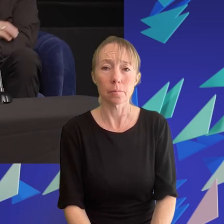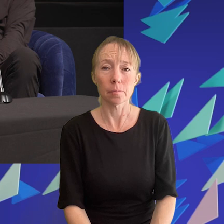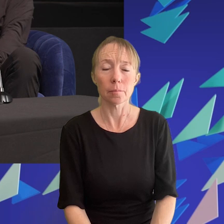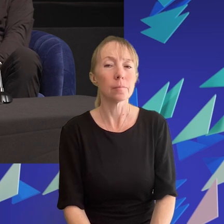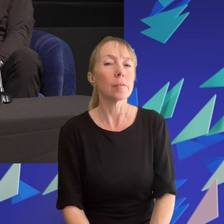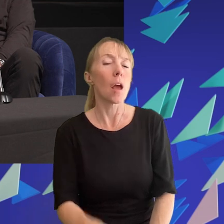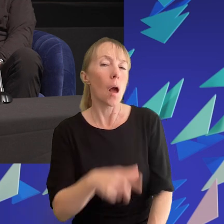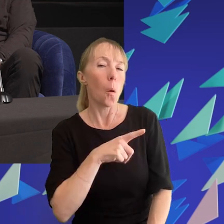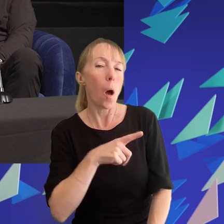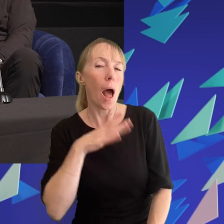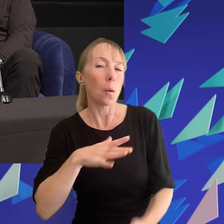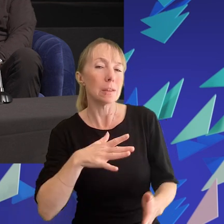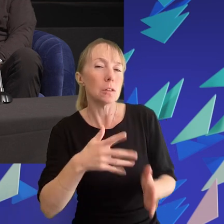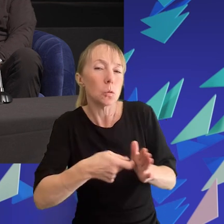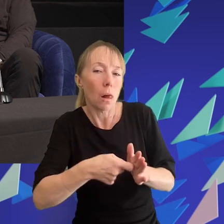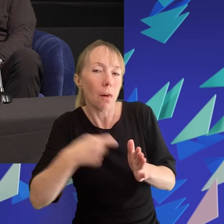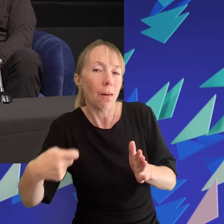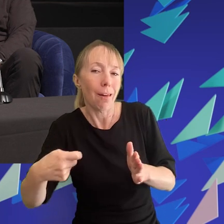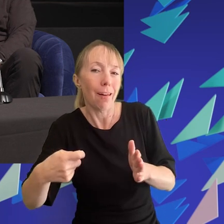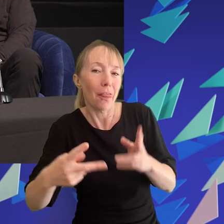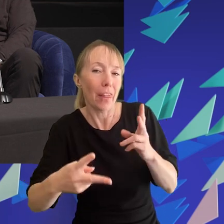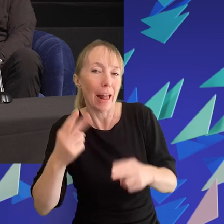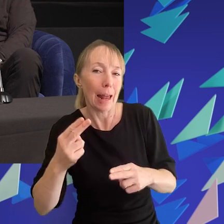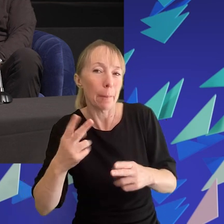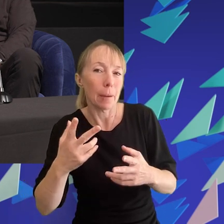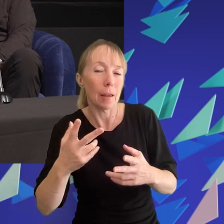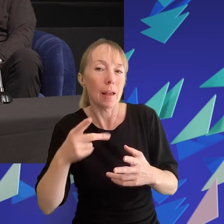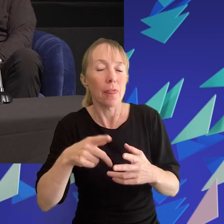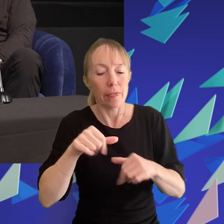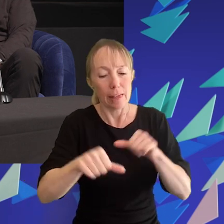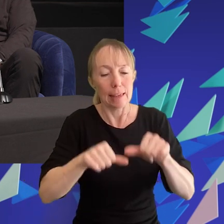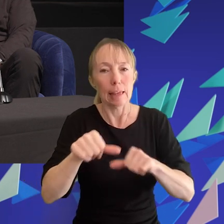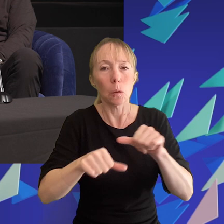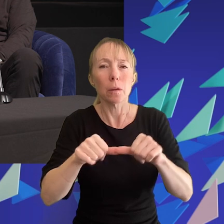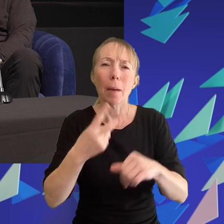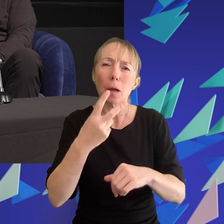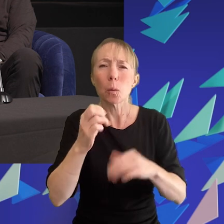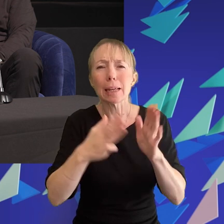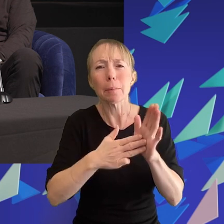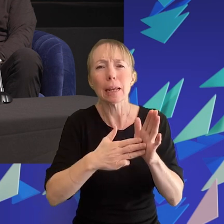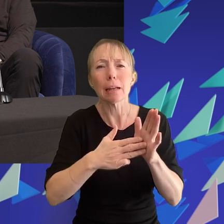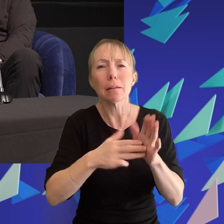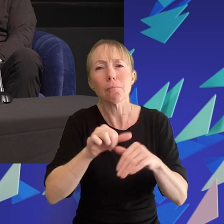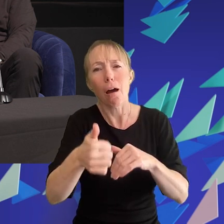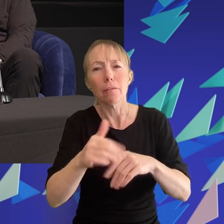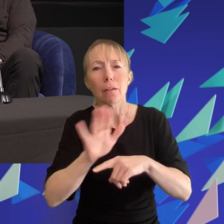So the reason I wanted us to go on just a little bit longer, this sequence unfolds about 20 minutes into the film,